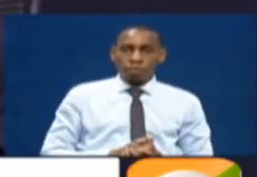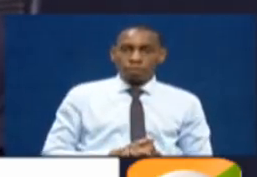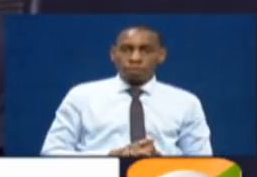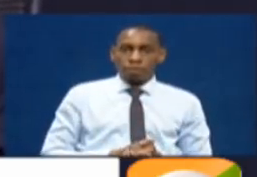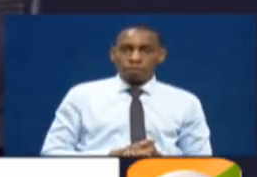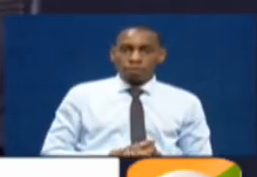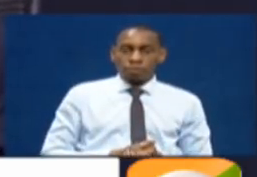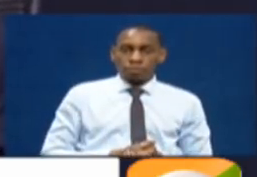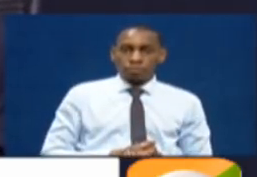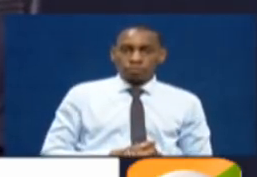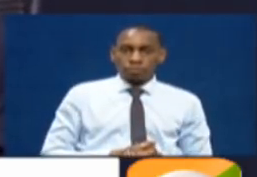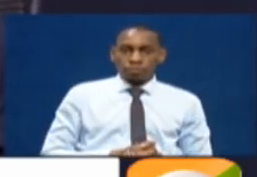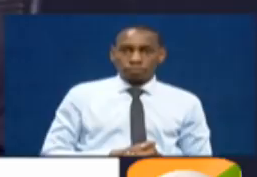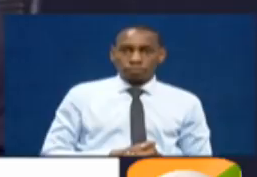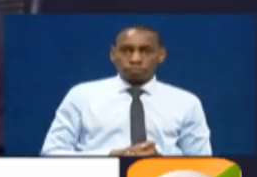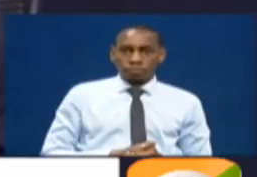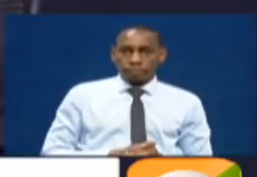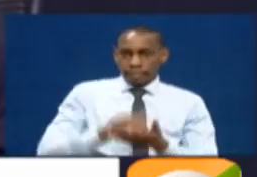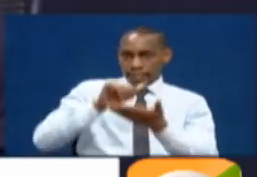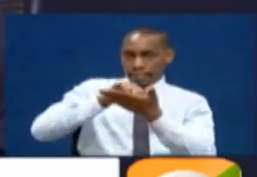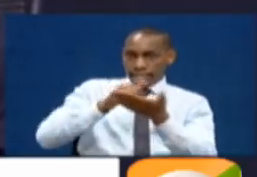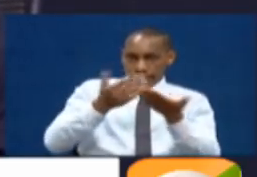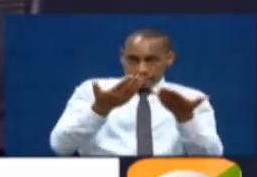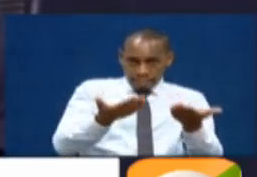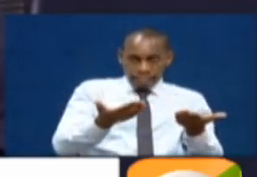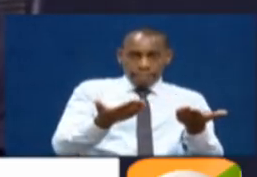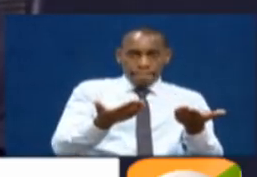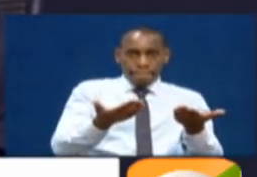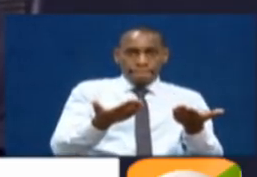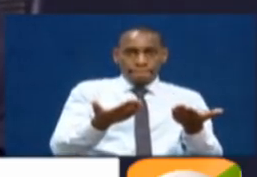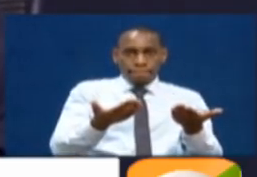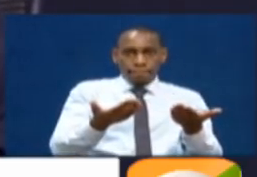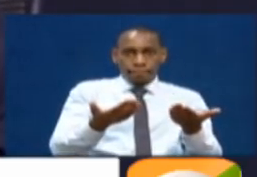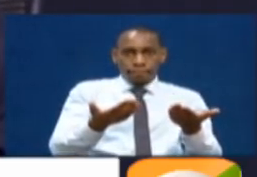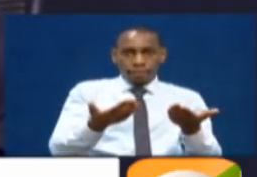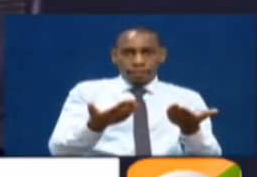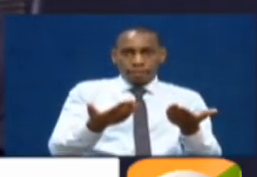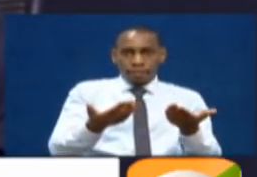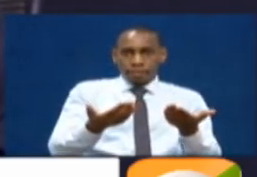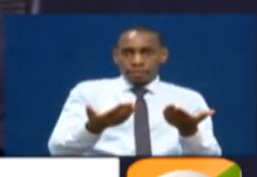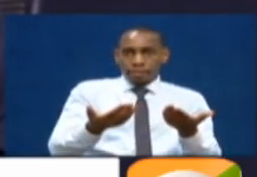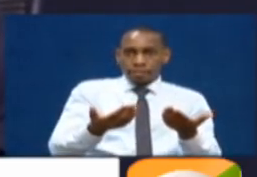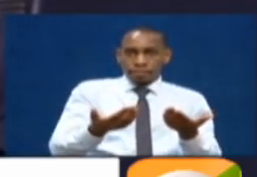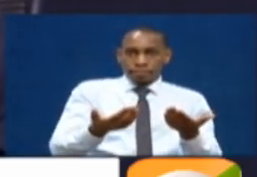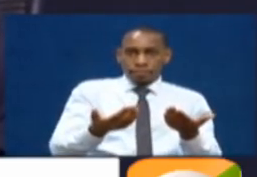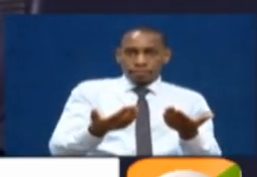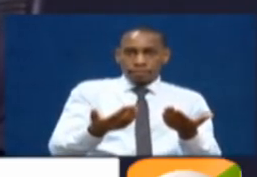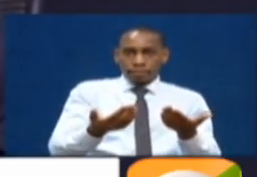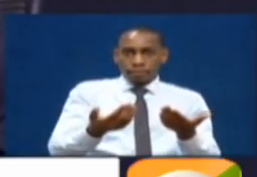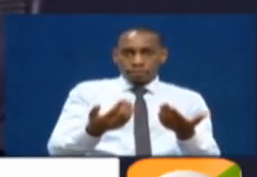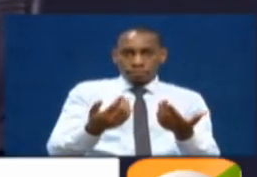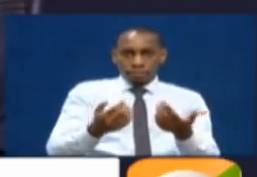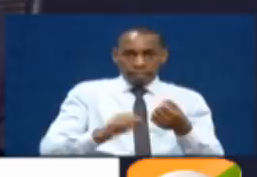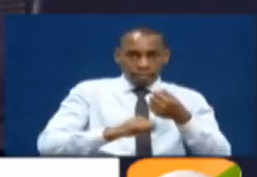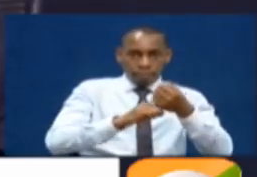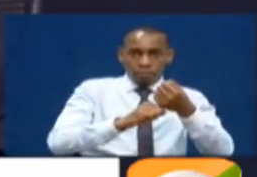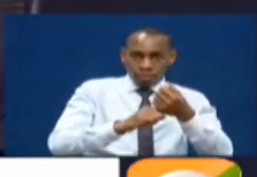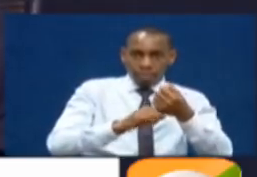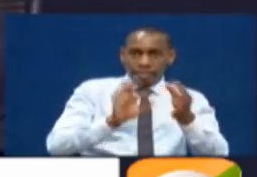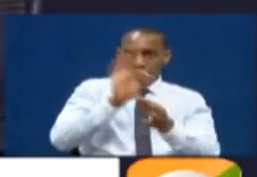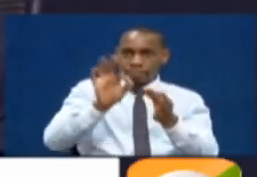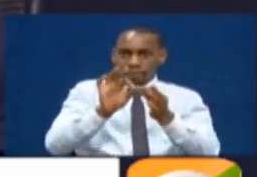You know, you're being put out there and you're told you're either green or